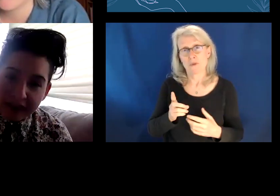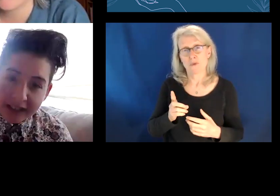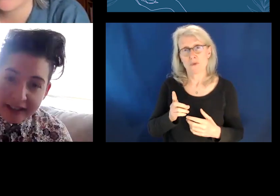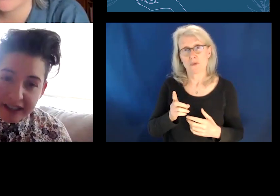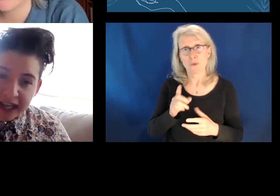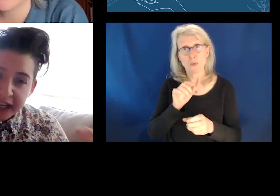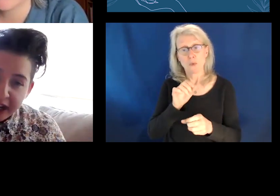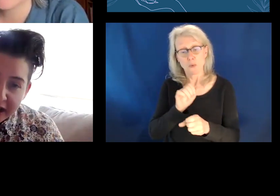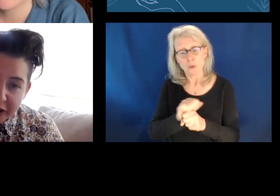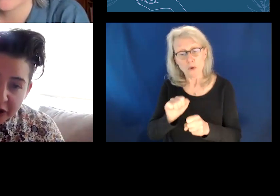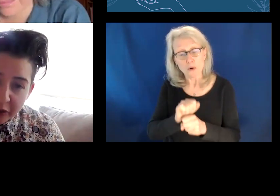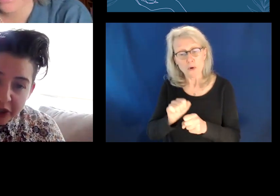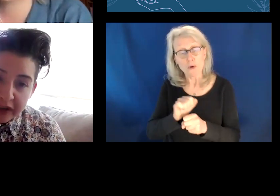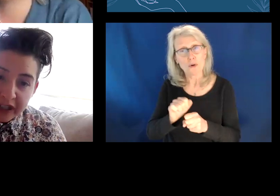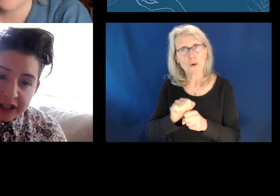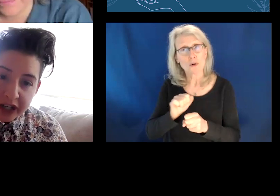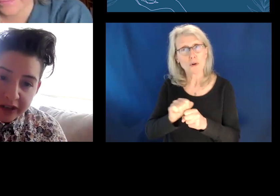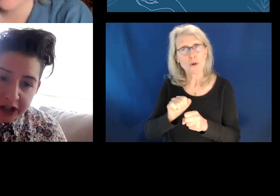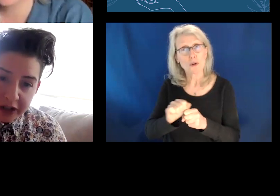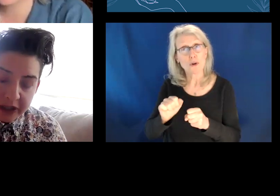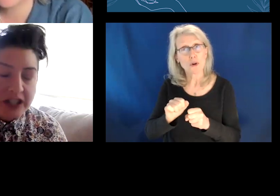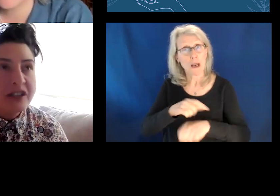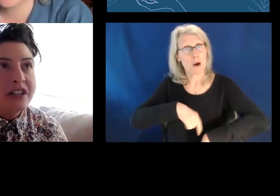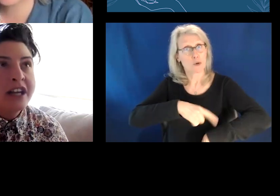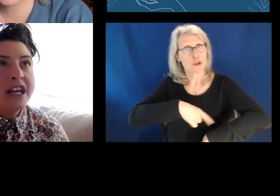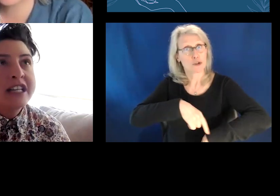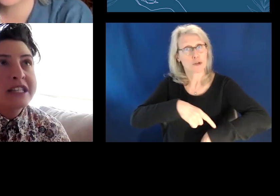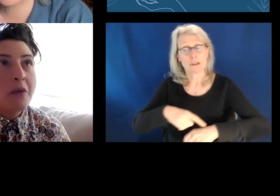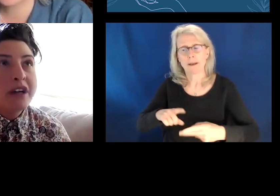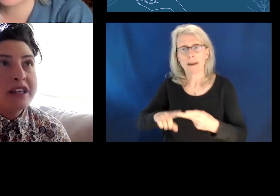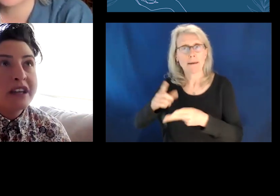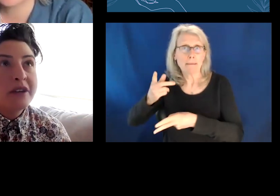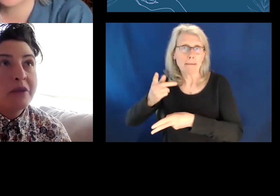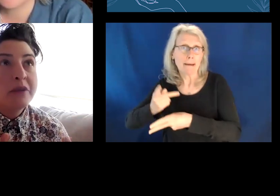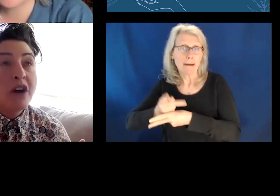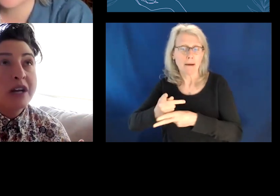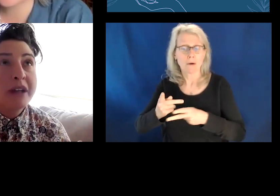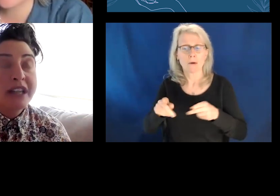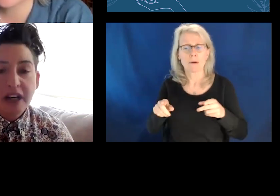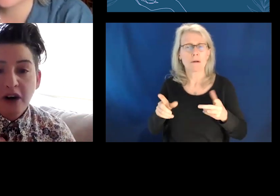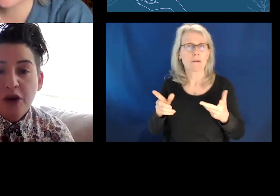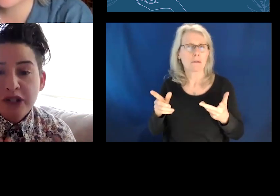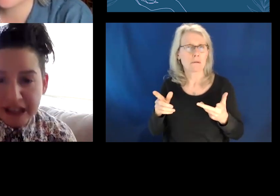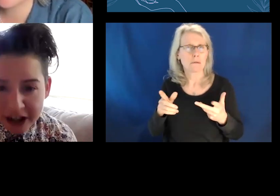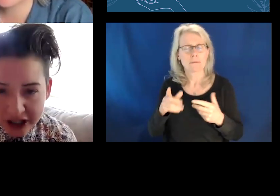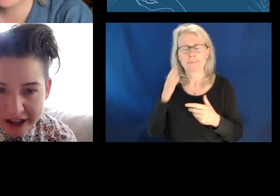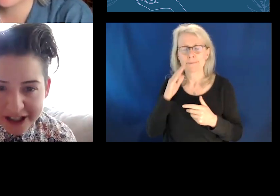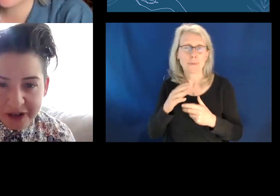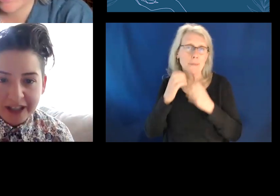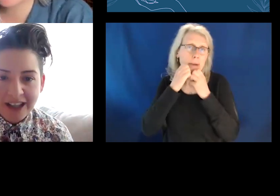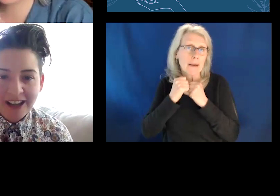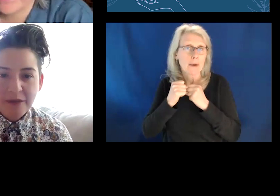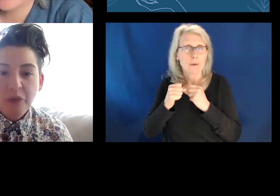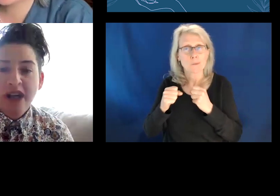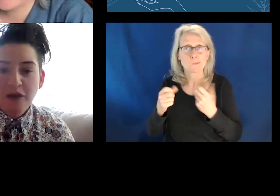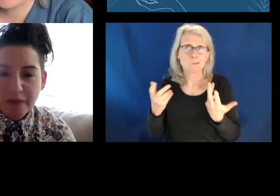work ethics and care too, which I think is generational, because I think, like, in some ways, like, you know, when we talk about care, there are all those intentions, you know,